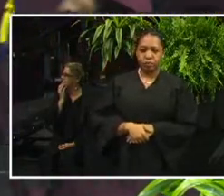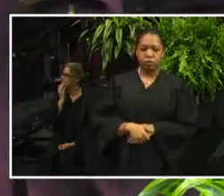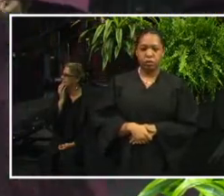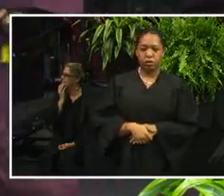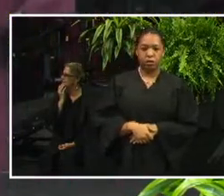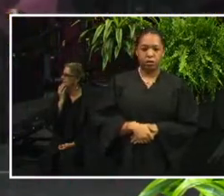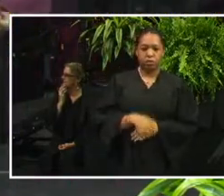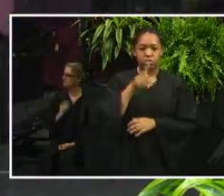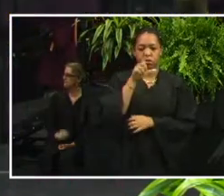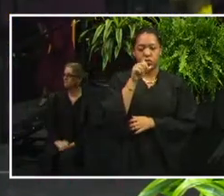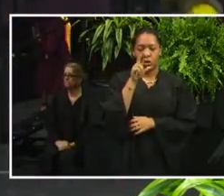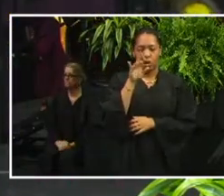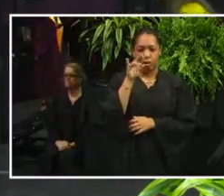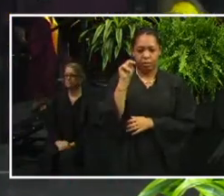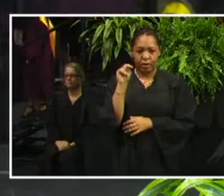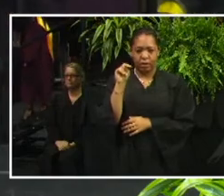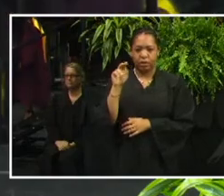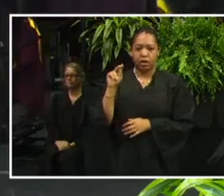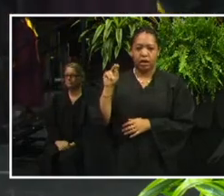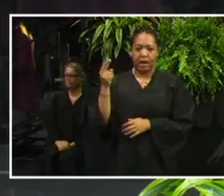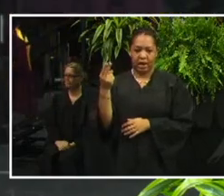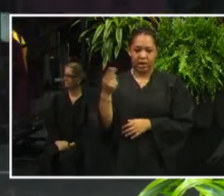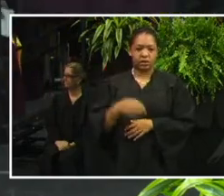Lauren Amber Hicks.